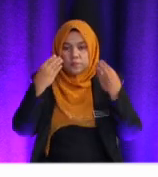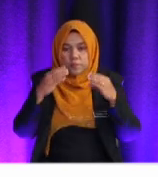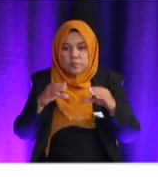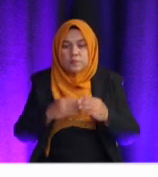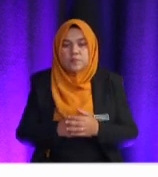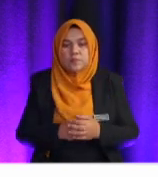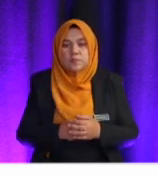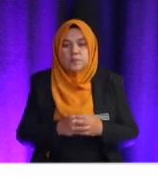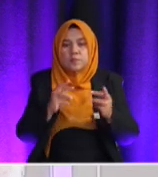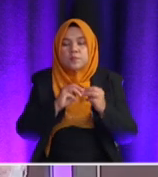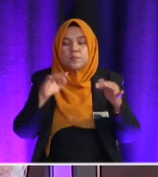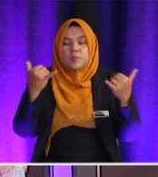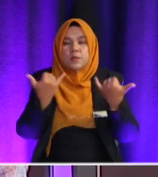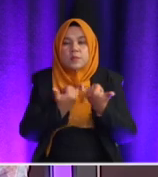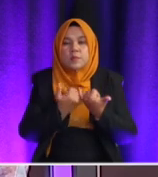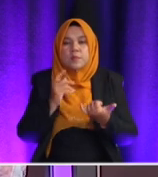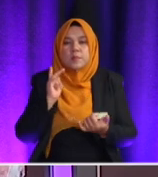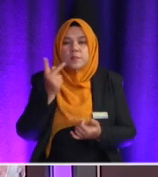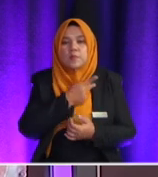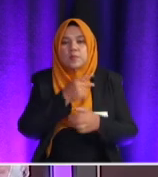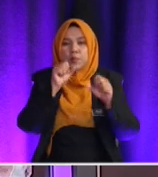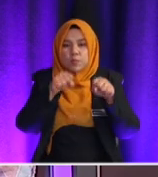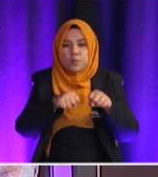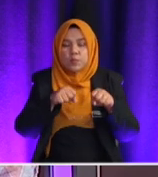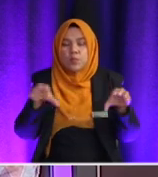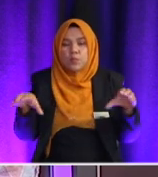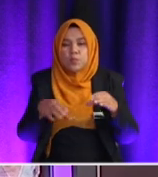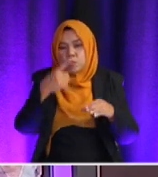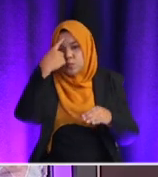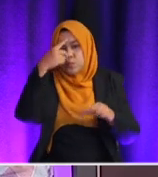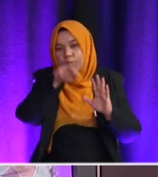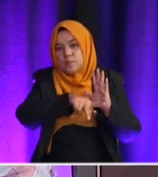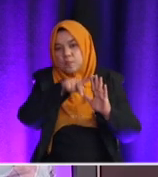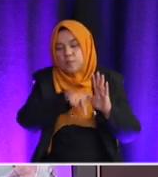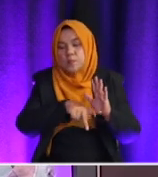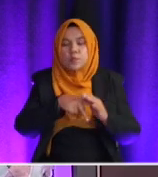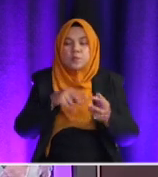a society, what we can do to reduce the problem? But